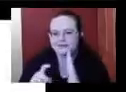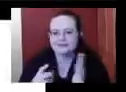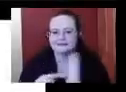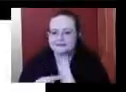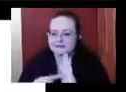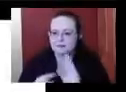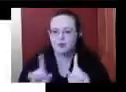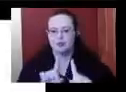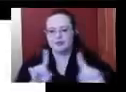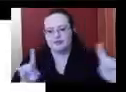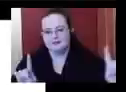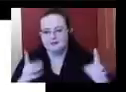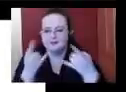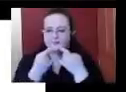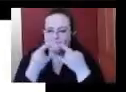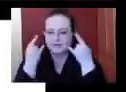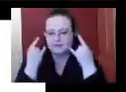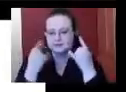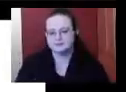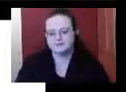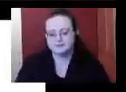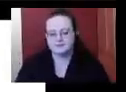in many settings.